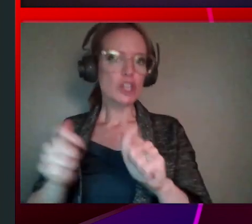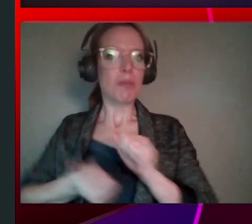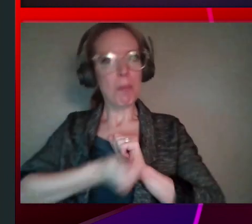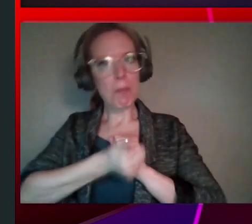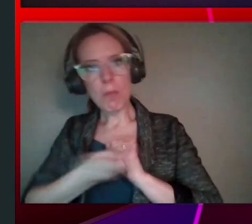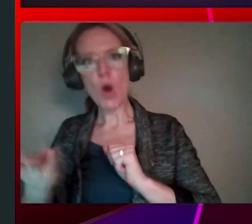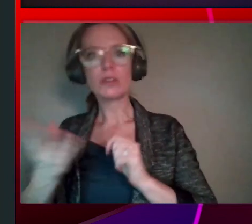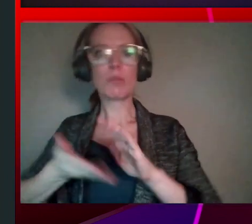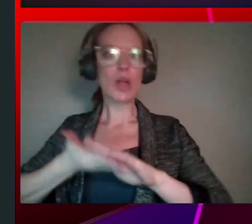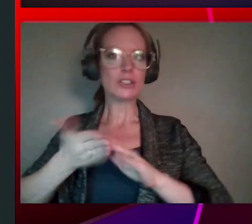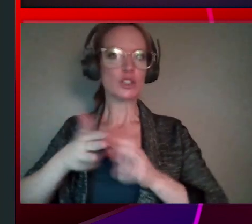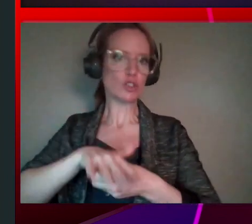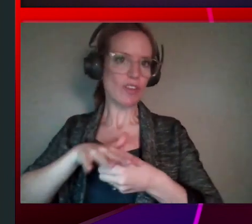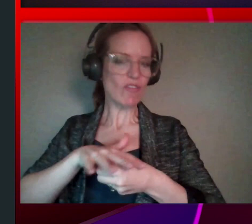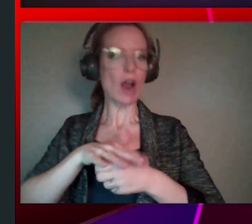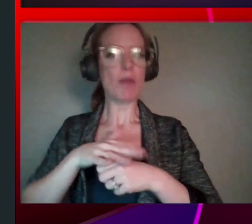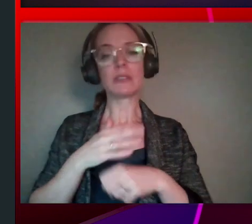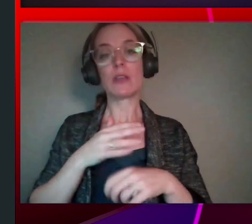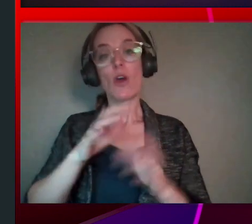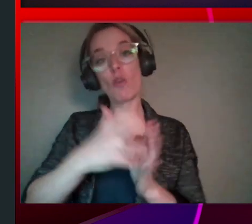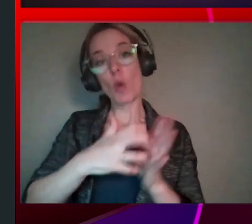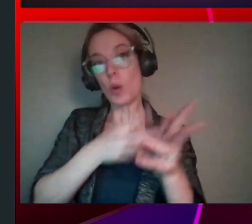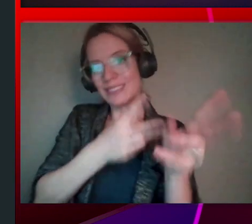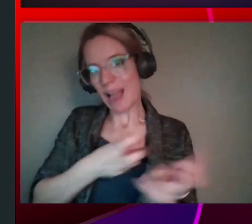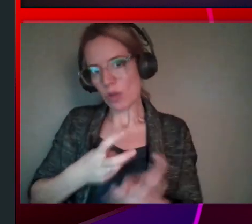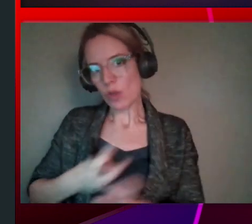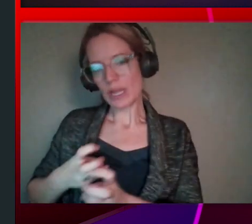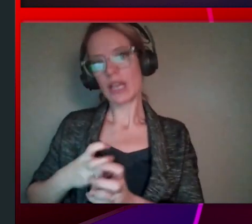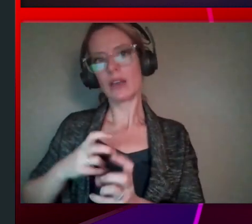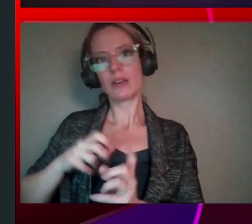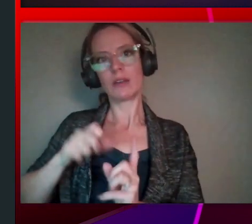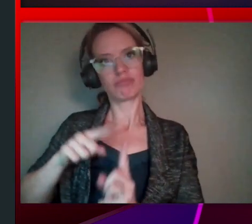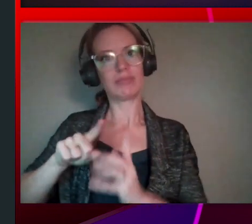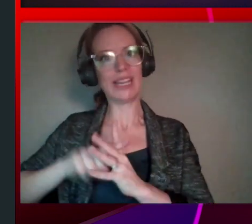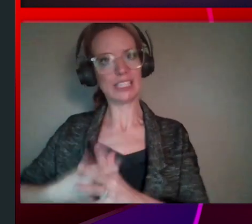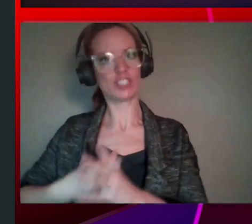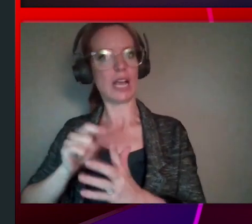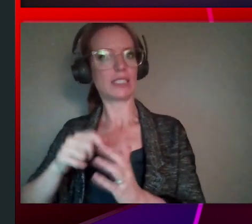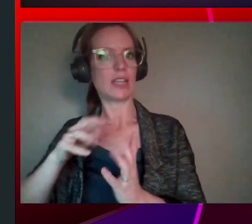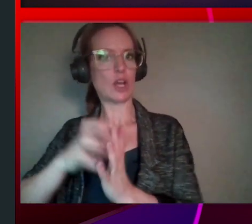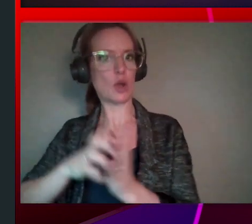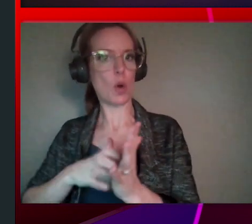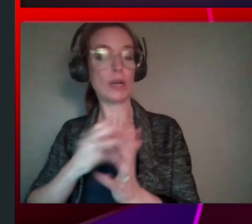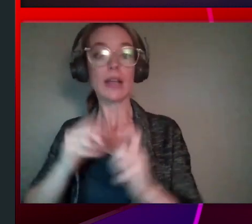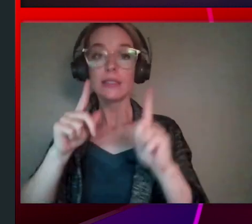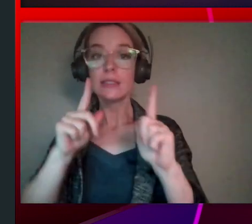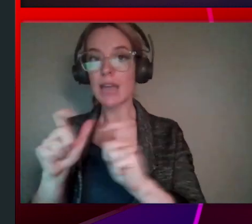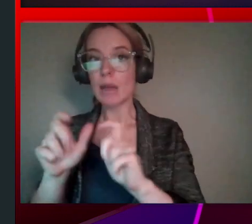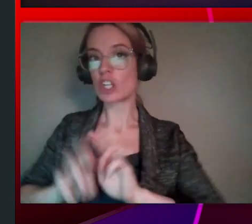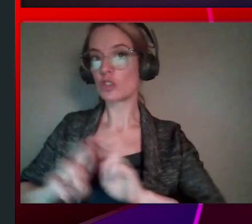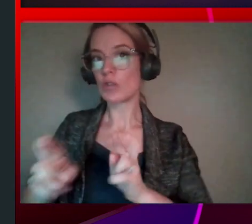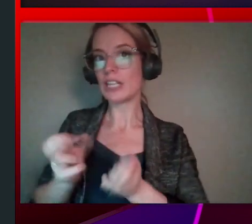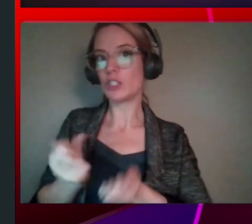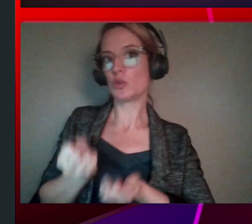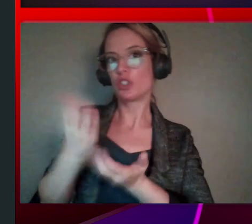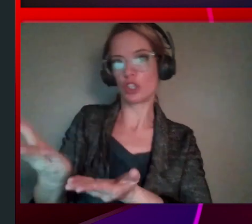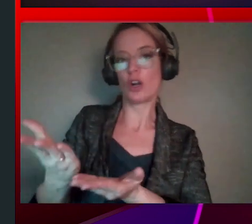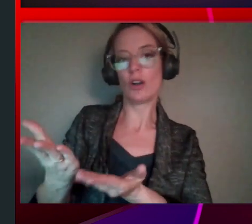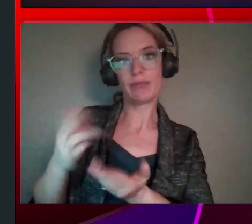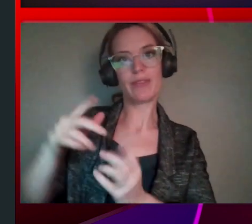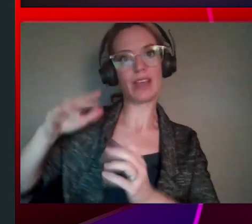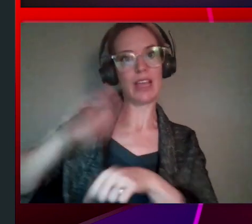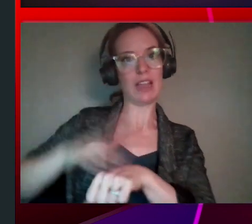code, initializing the code, and getting those snapshots ready to serve the invokes that are going to come on this published